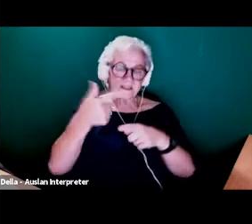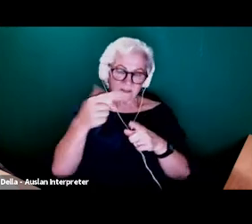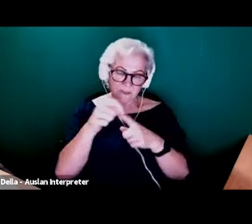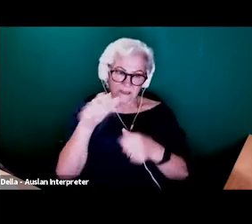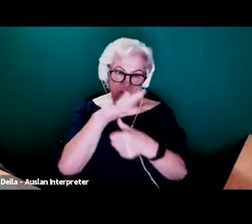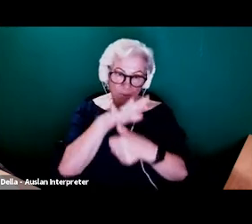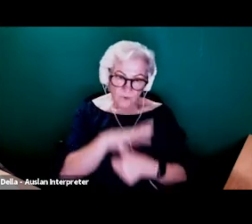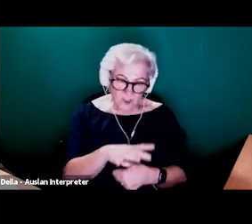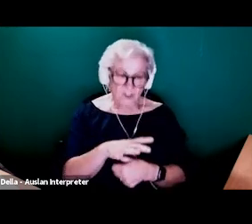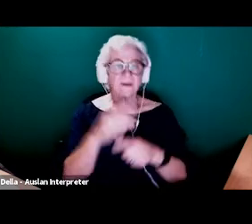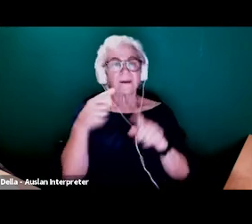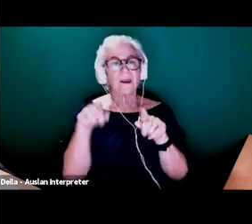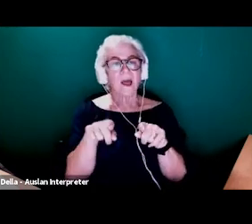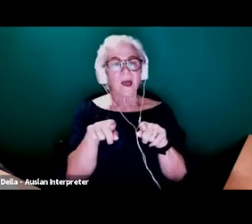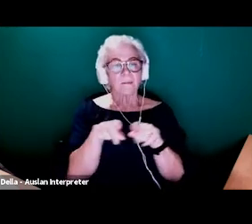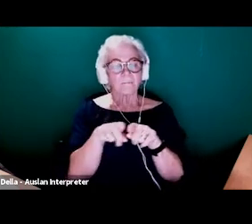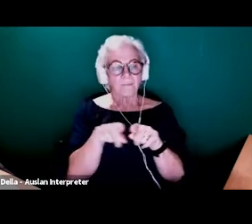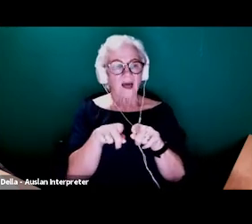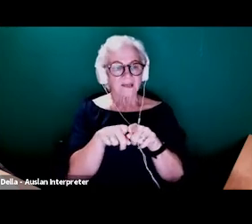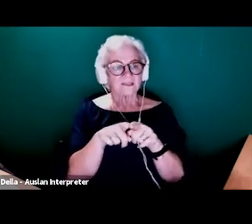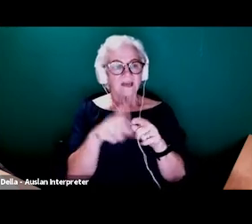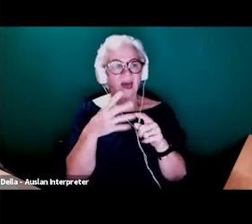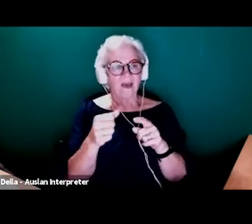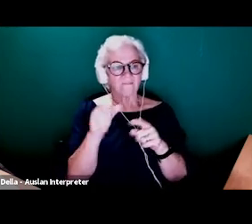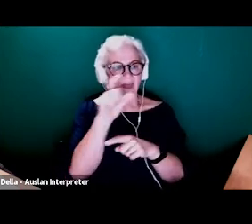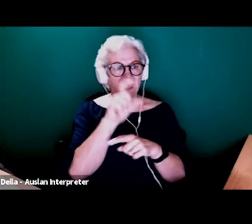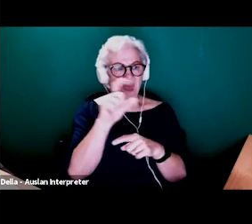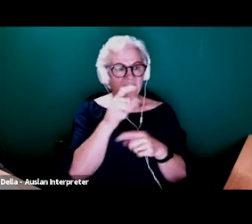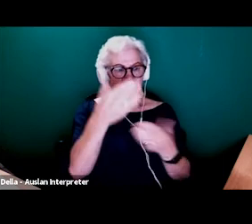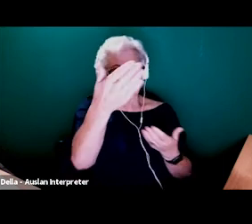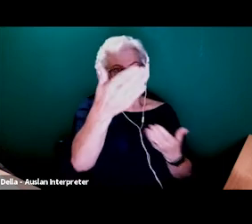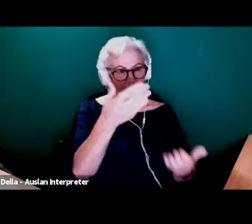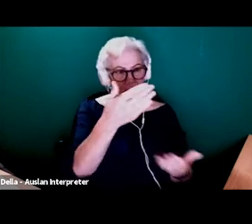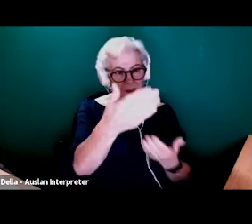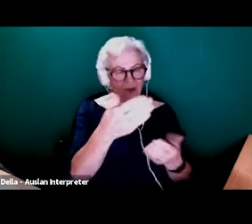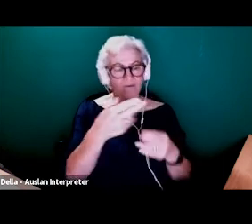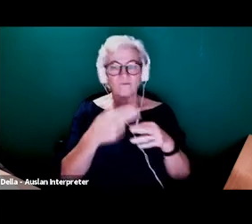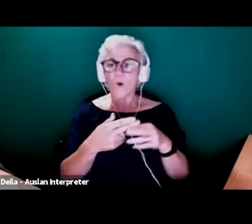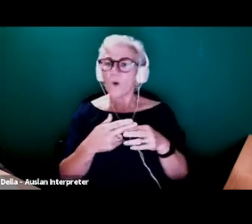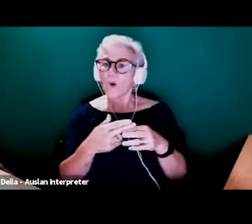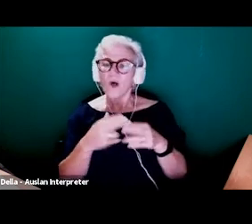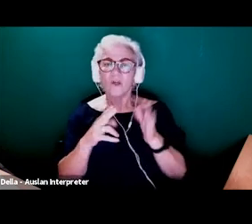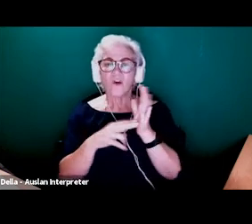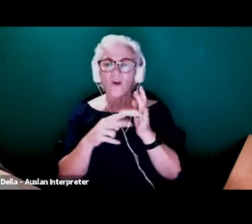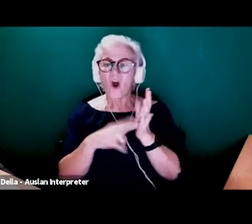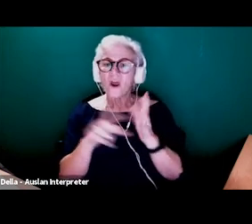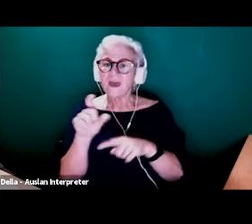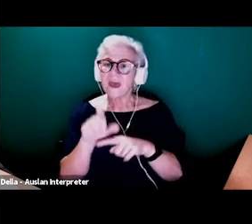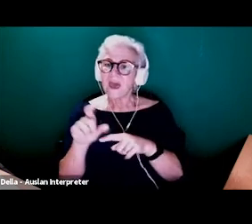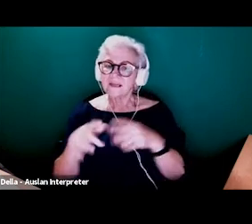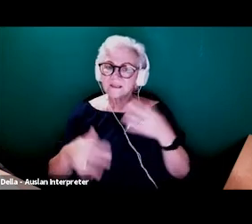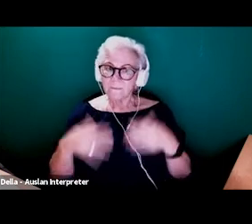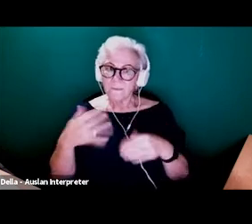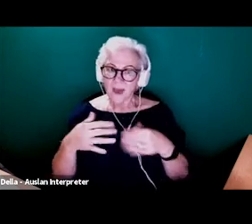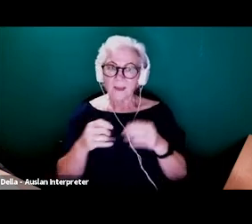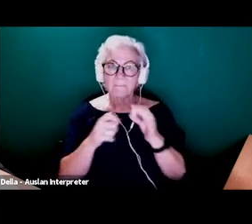between depression and cancer conditions, particularly chronic non-cancer pain. Less than 1% of the cohort